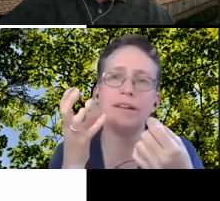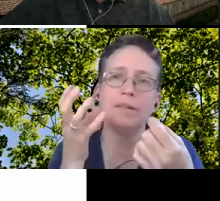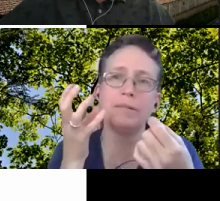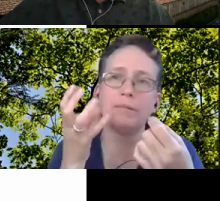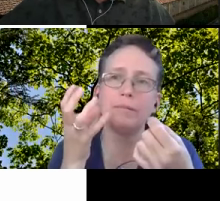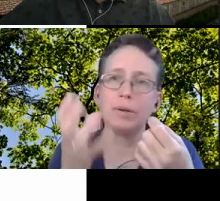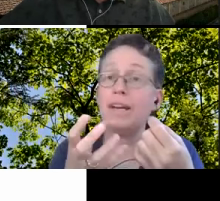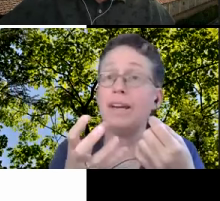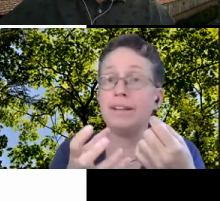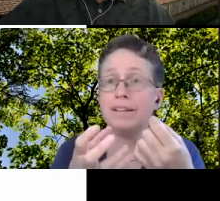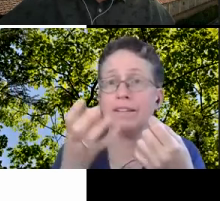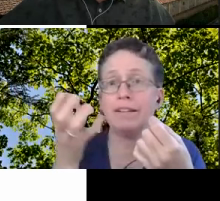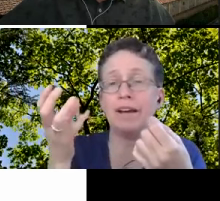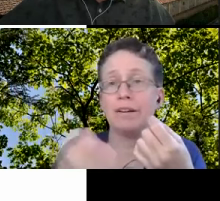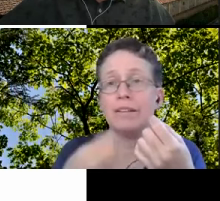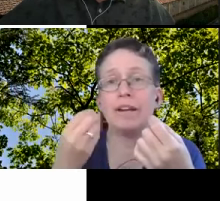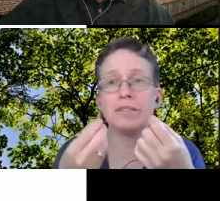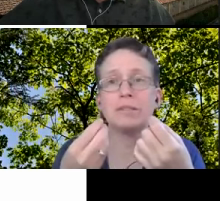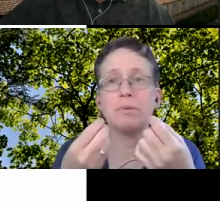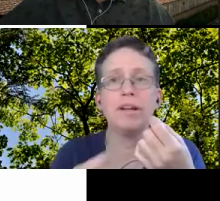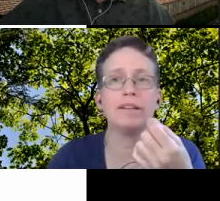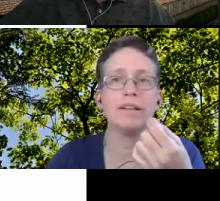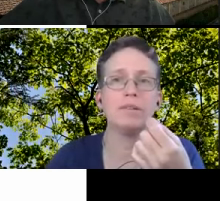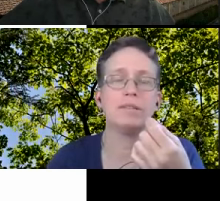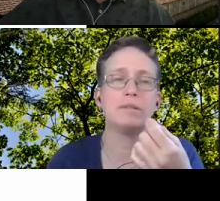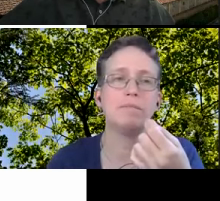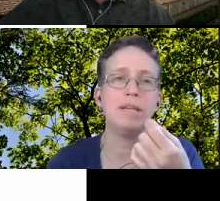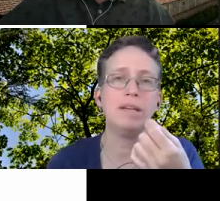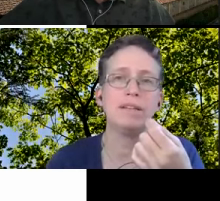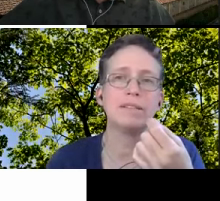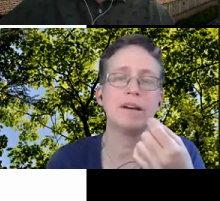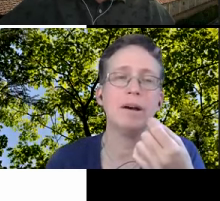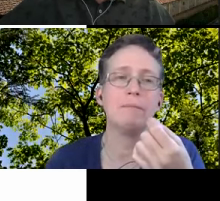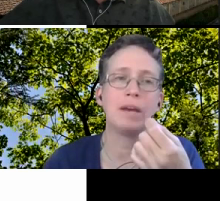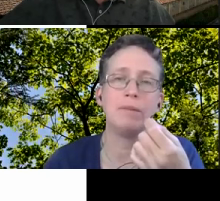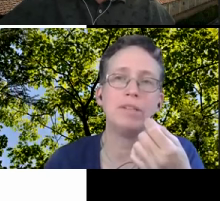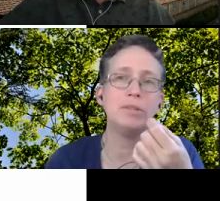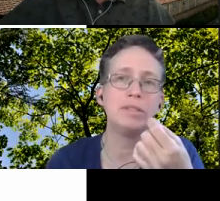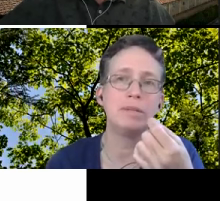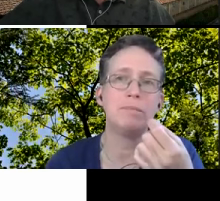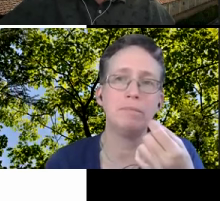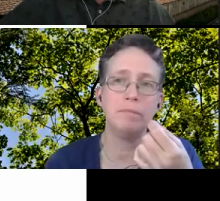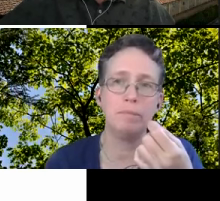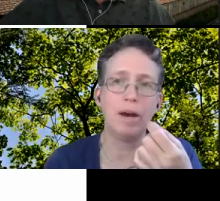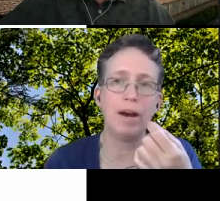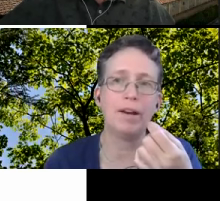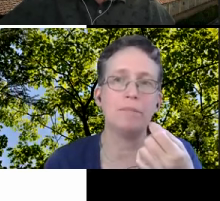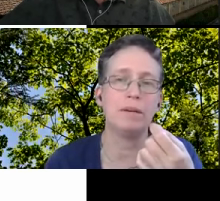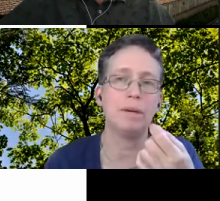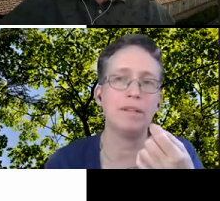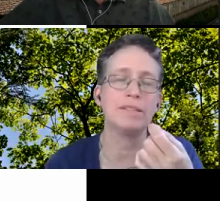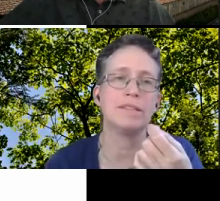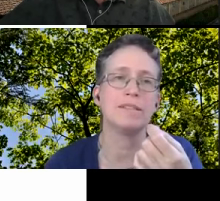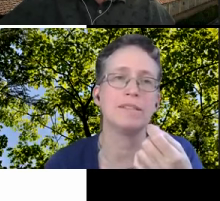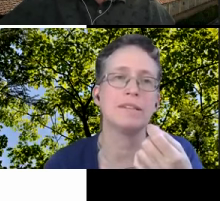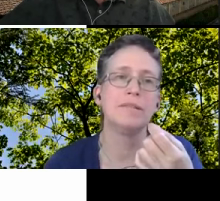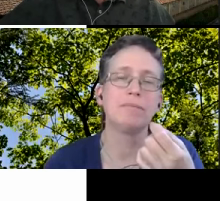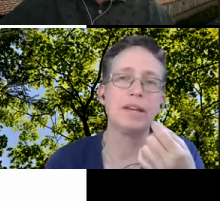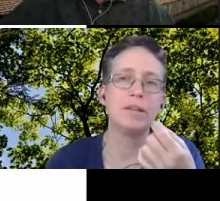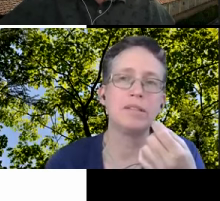being put in that are supporting those bees, and we do see higher bee